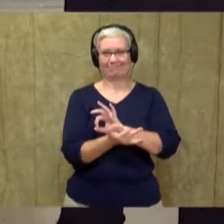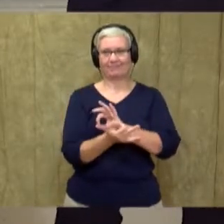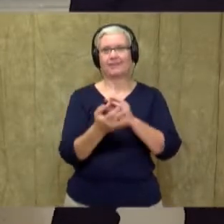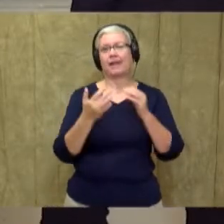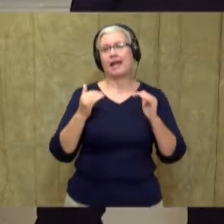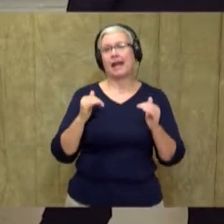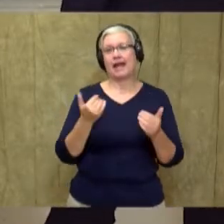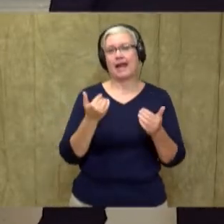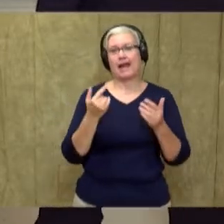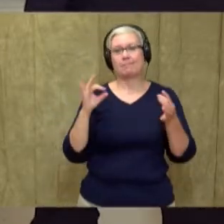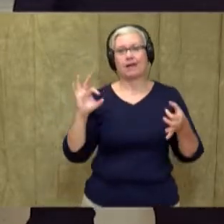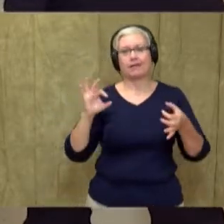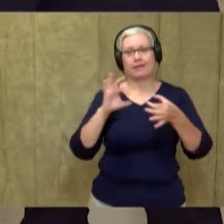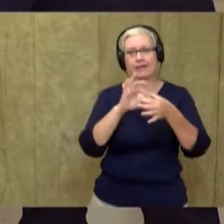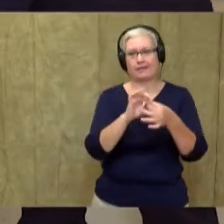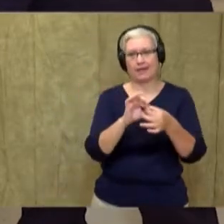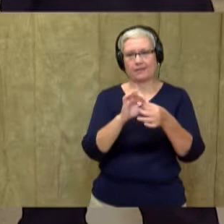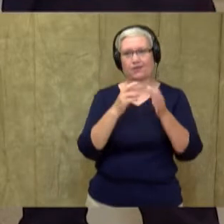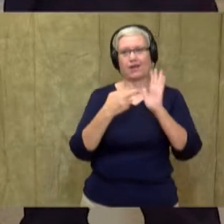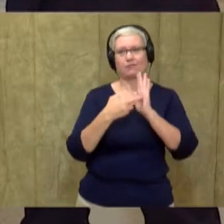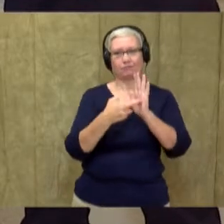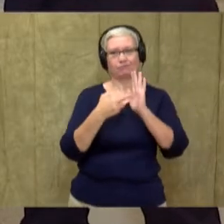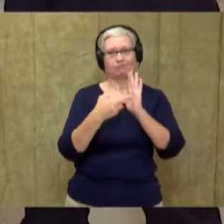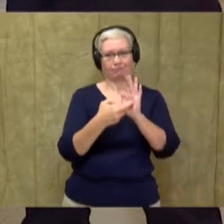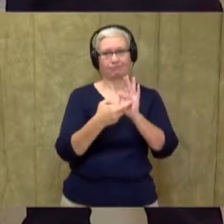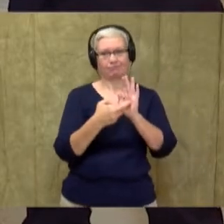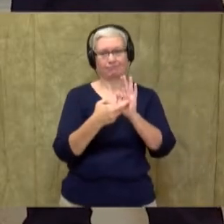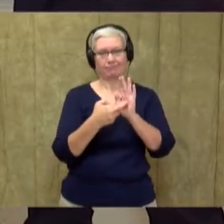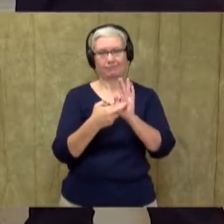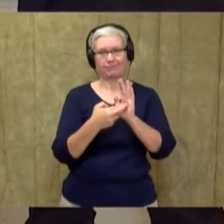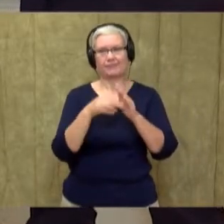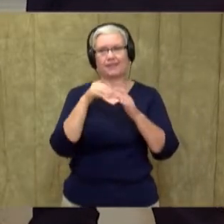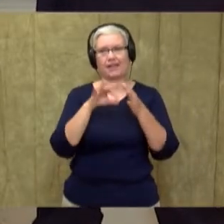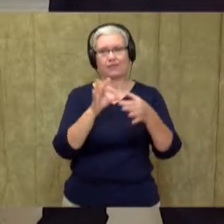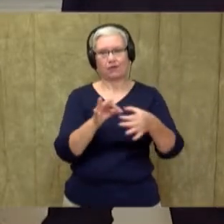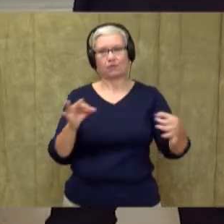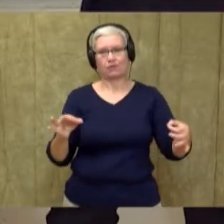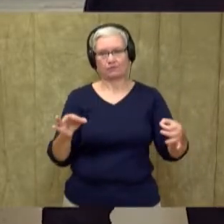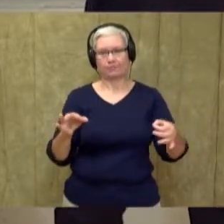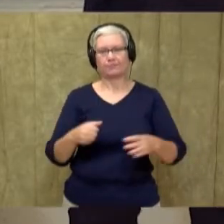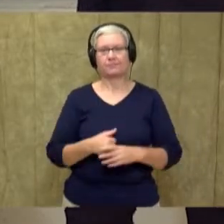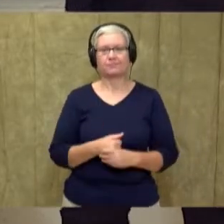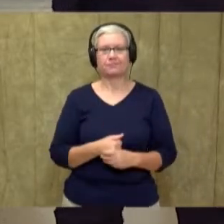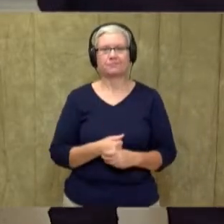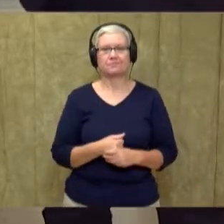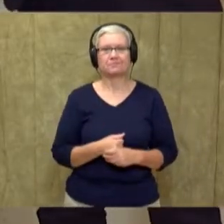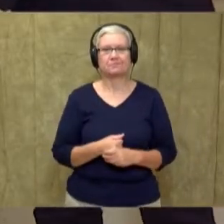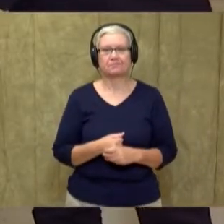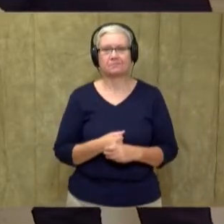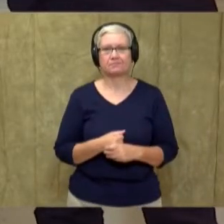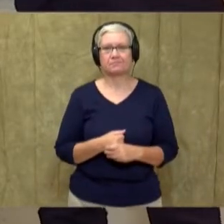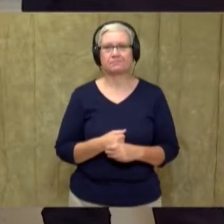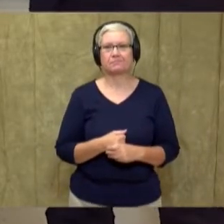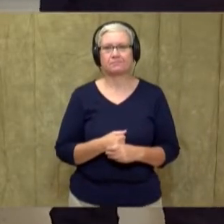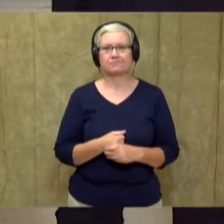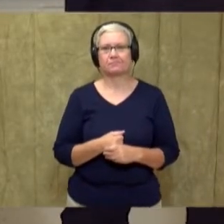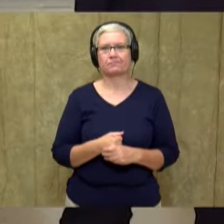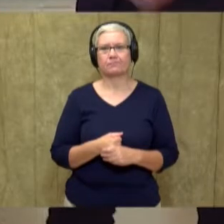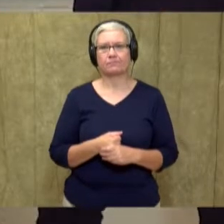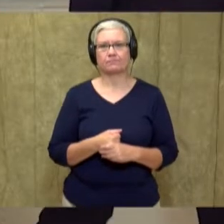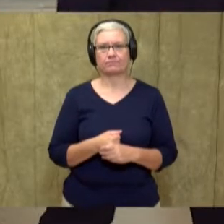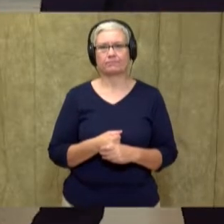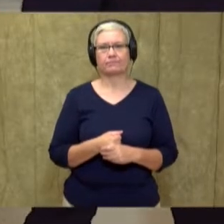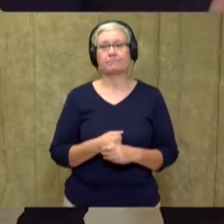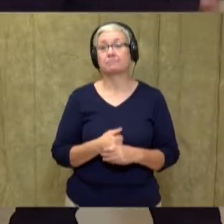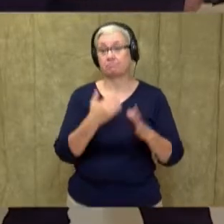connections to how they are represented, those transformations, in the equation of a quadratic function. So, the